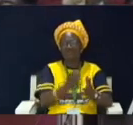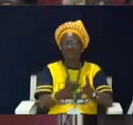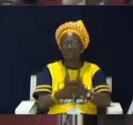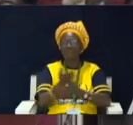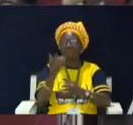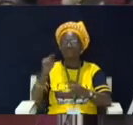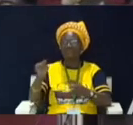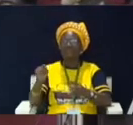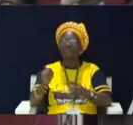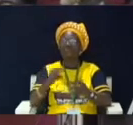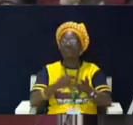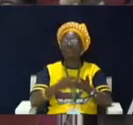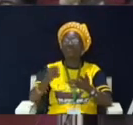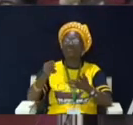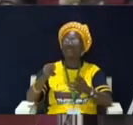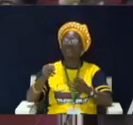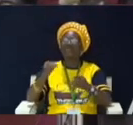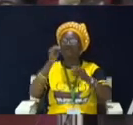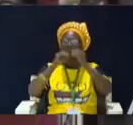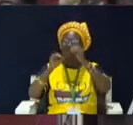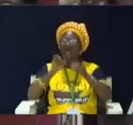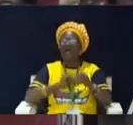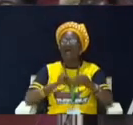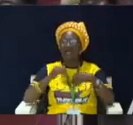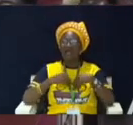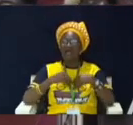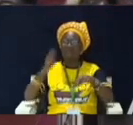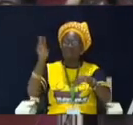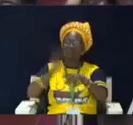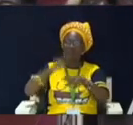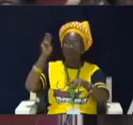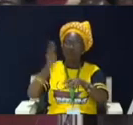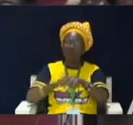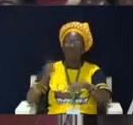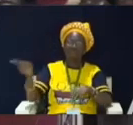you, this is not an ordinary meal.